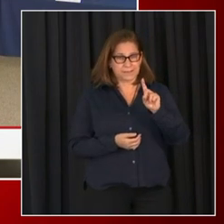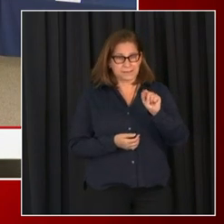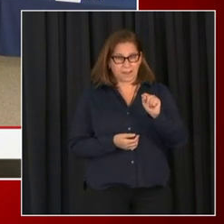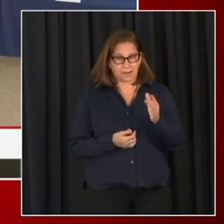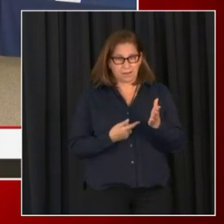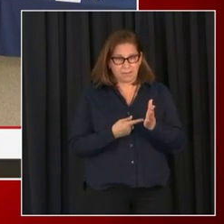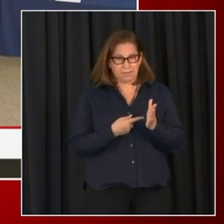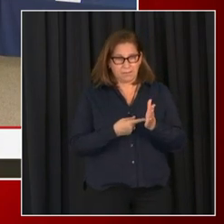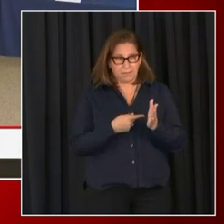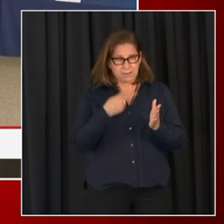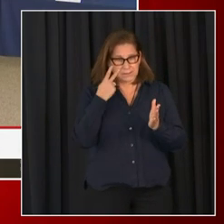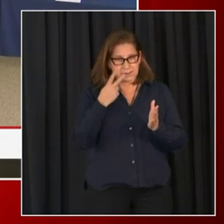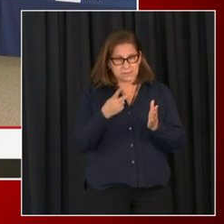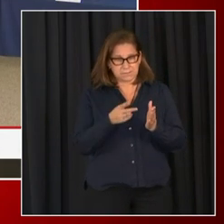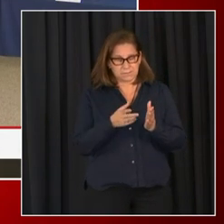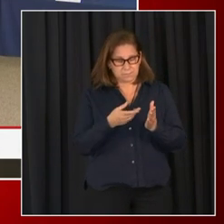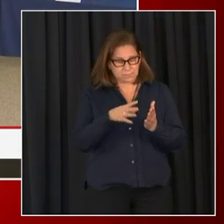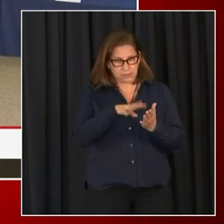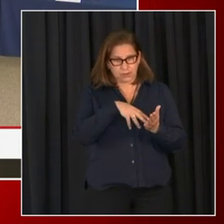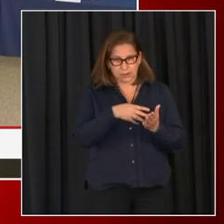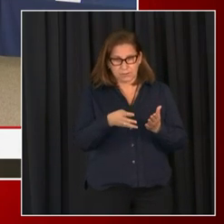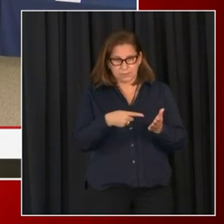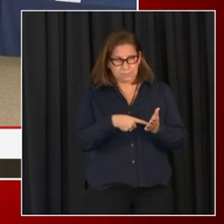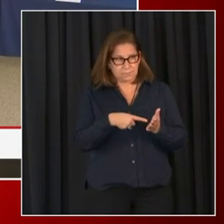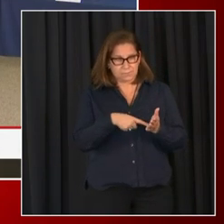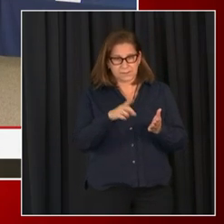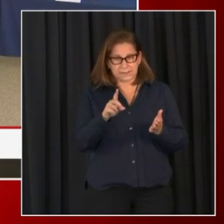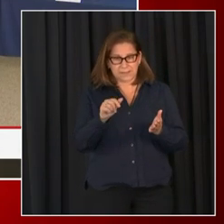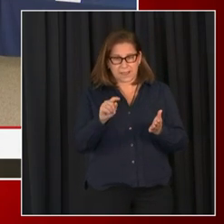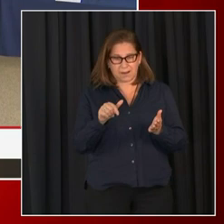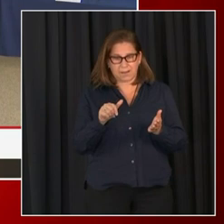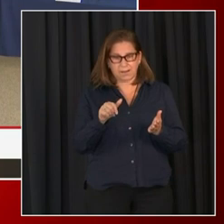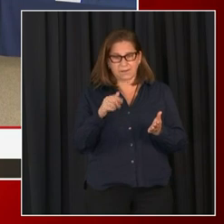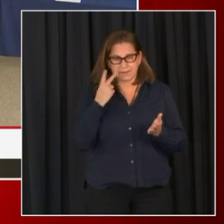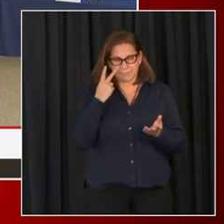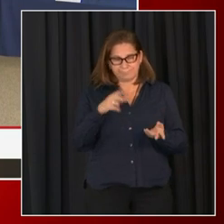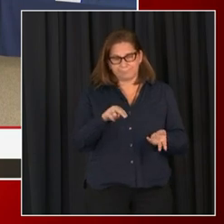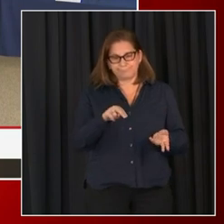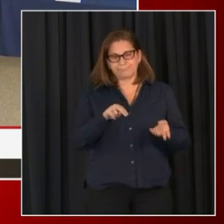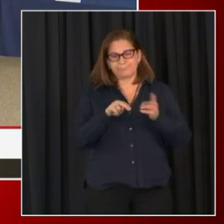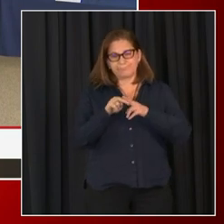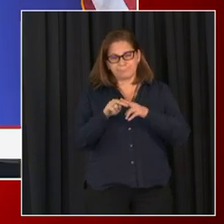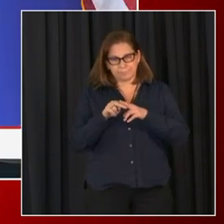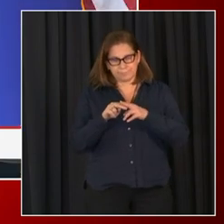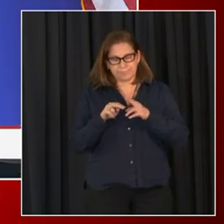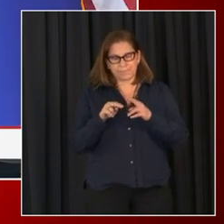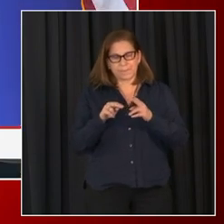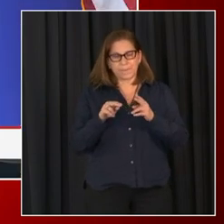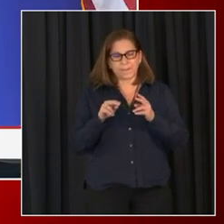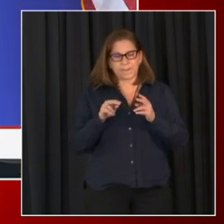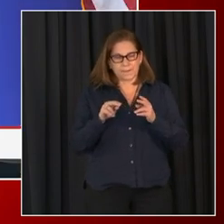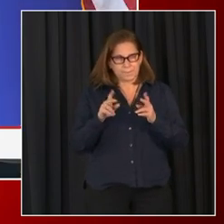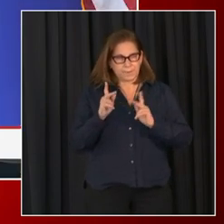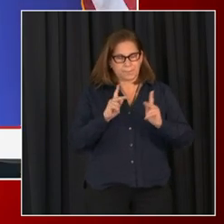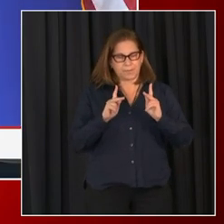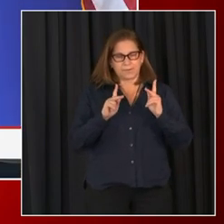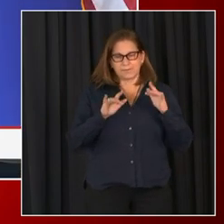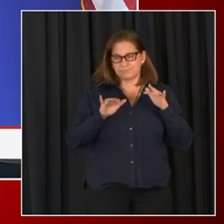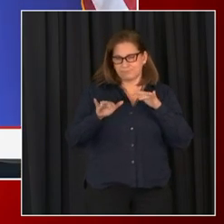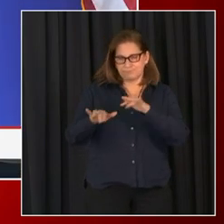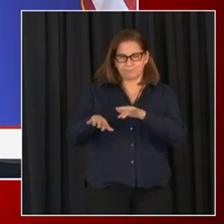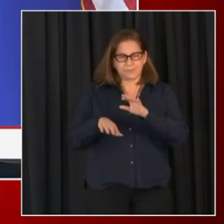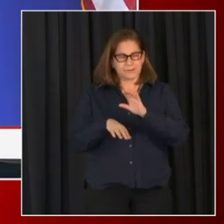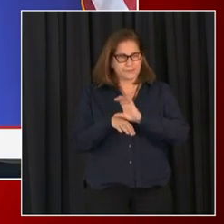that chart, we have seen an increase in people reporting faith-based activities